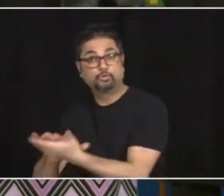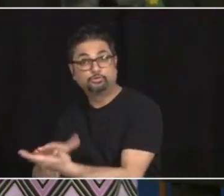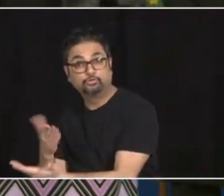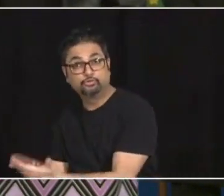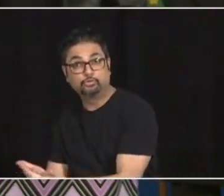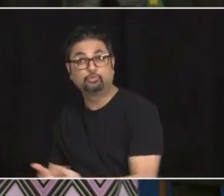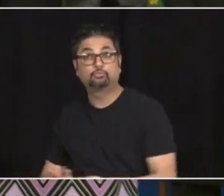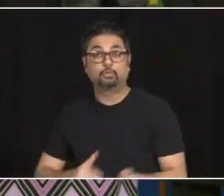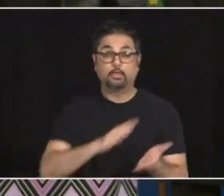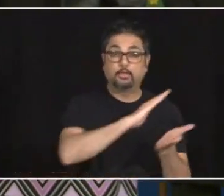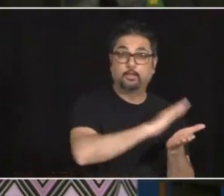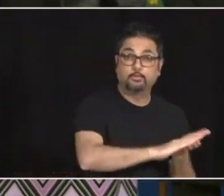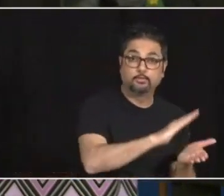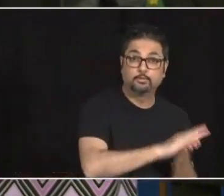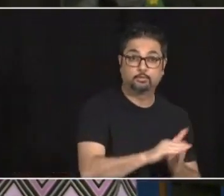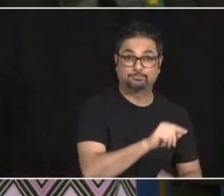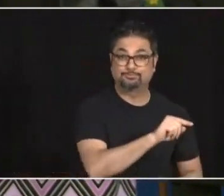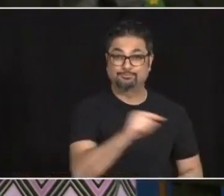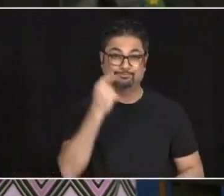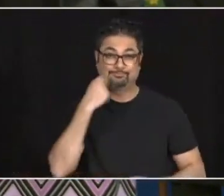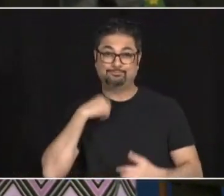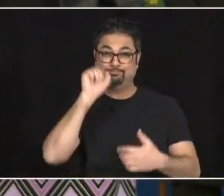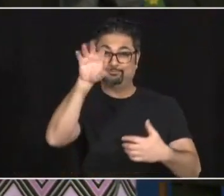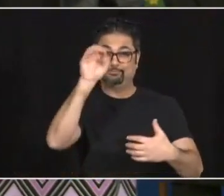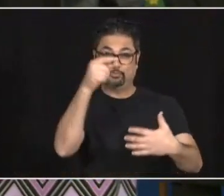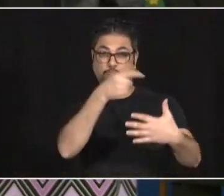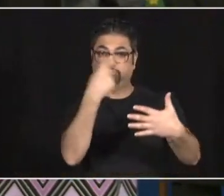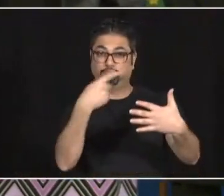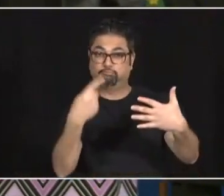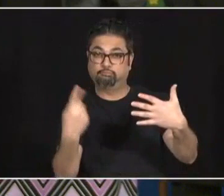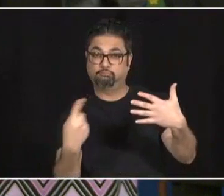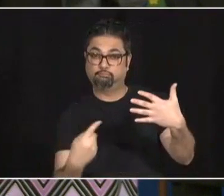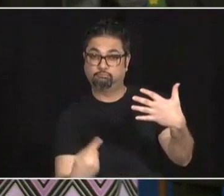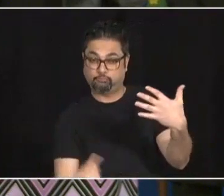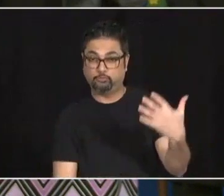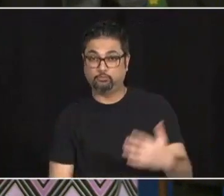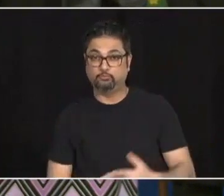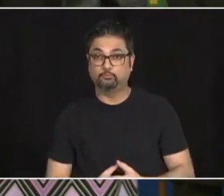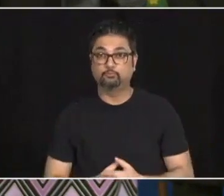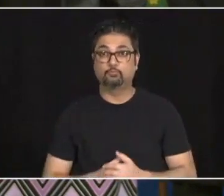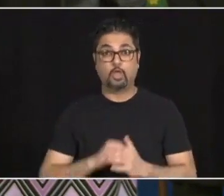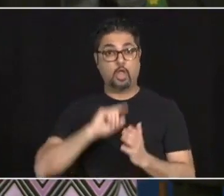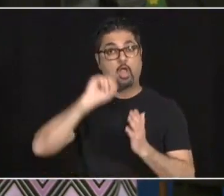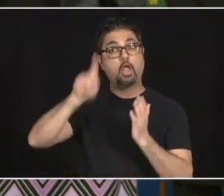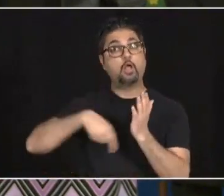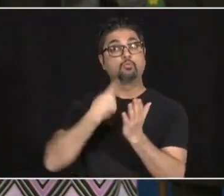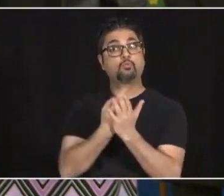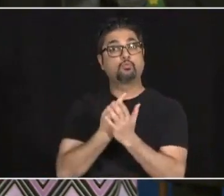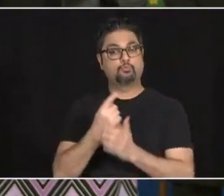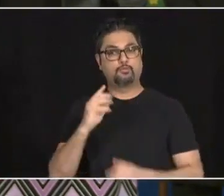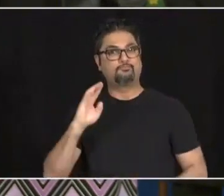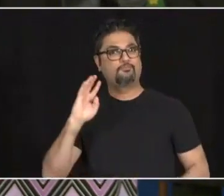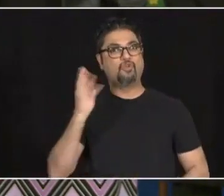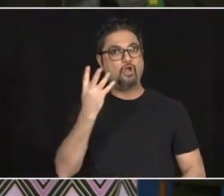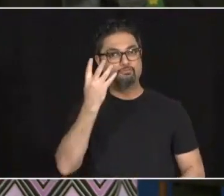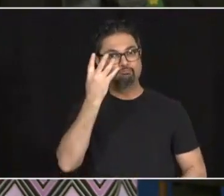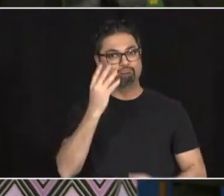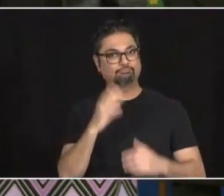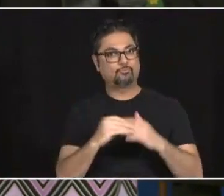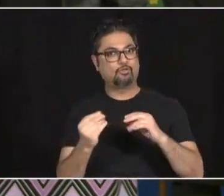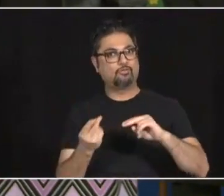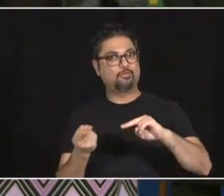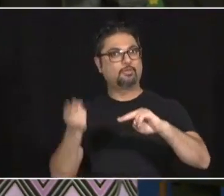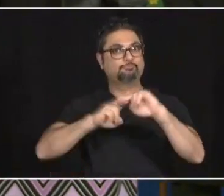facilities, they will receive a $4 per hour pandemic pay premium for every hour of